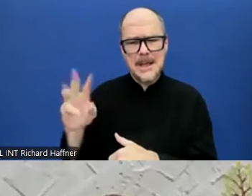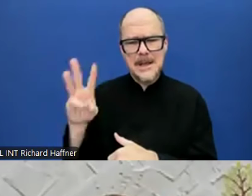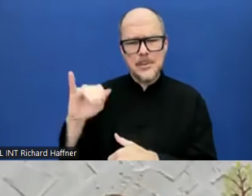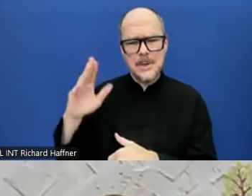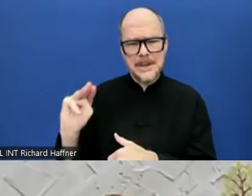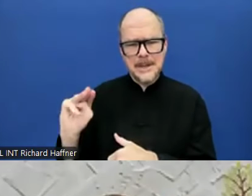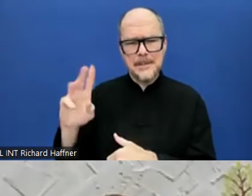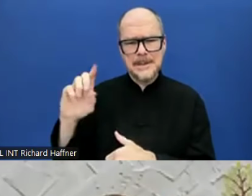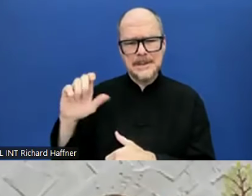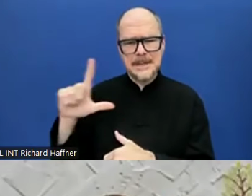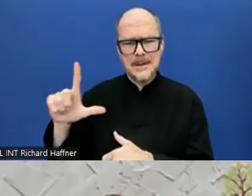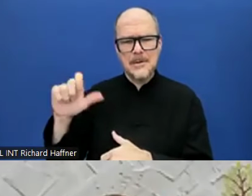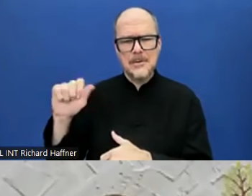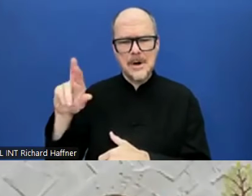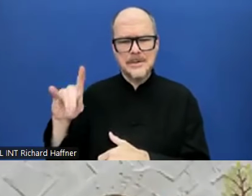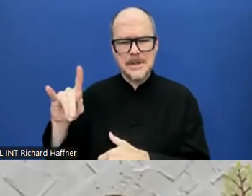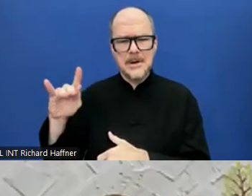Rosario.